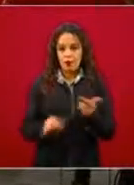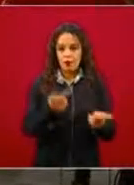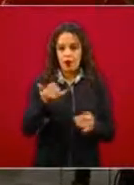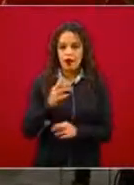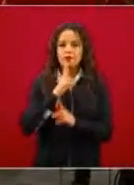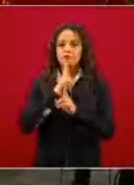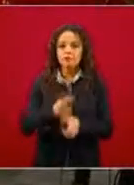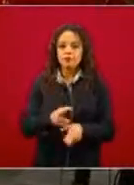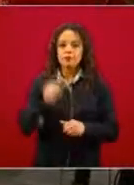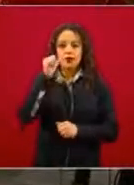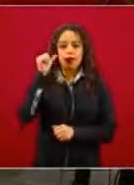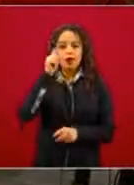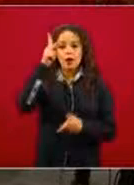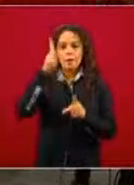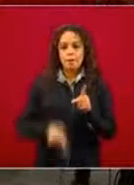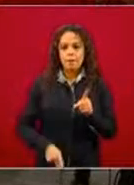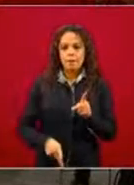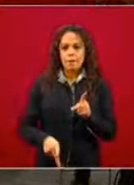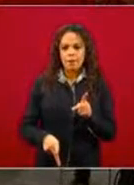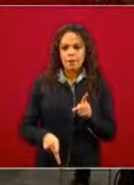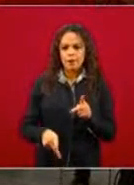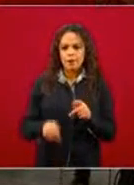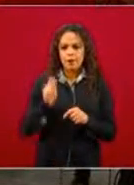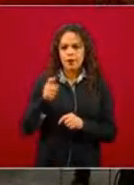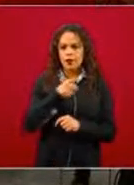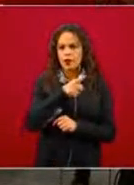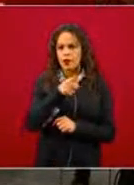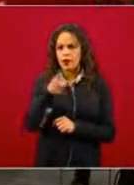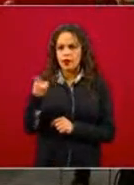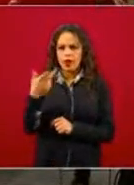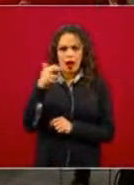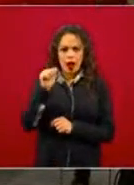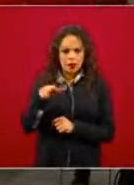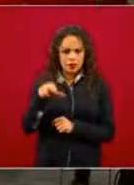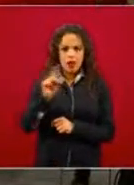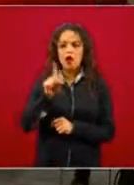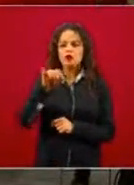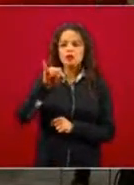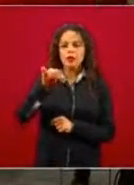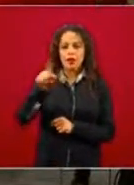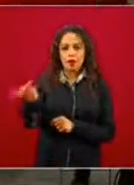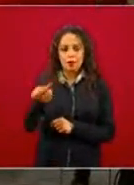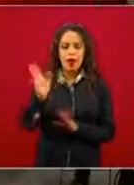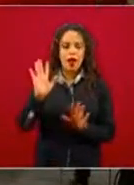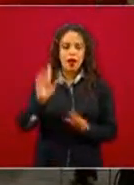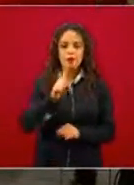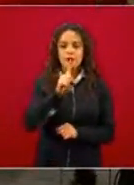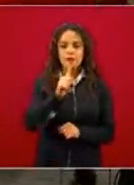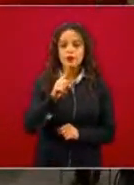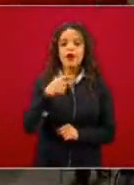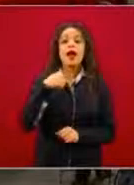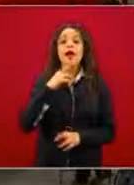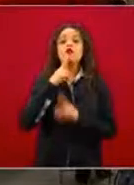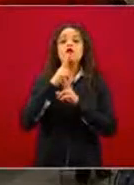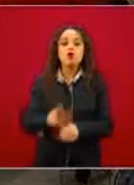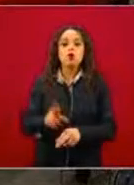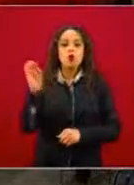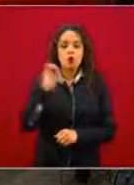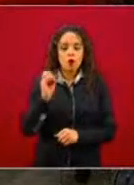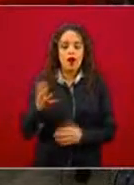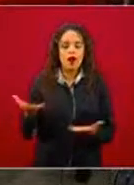very much, Doctor. And let's go back to question and answers. I'm not sure if you, Salazar, were able to do